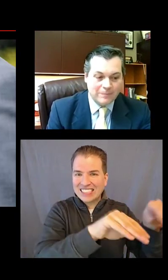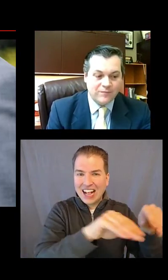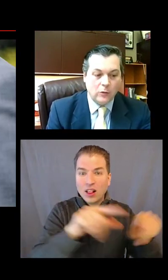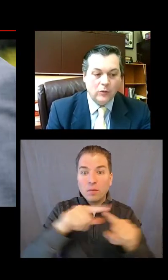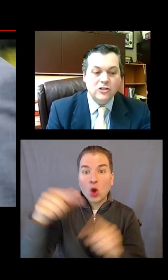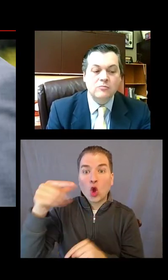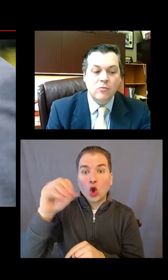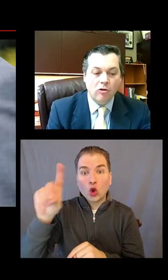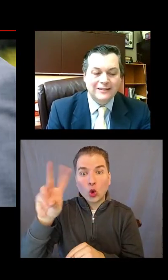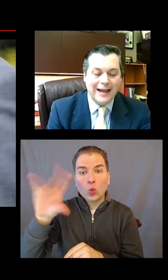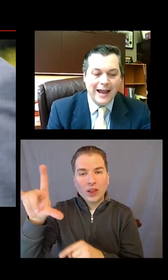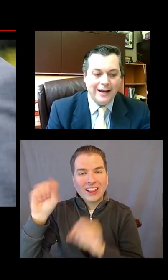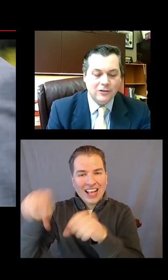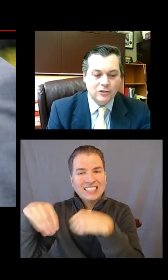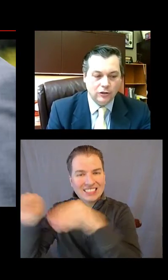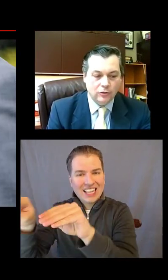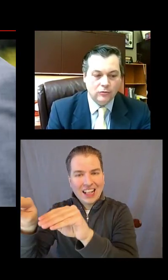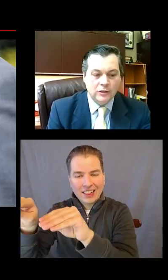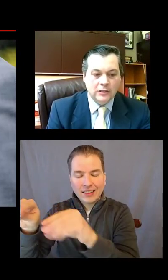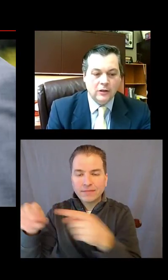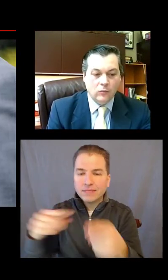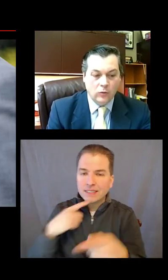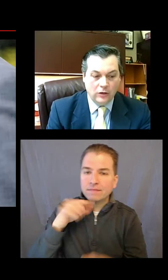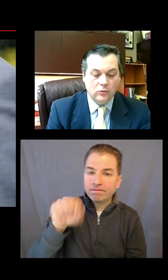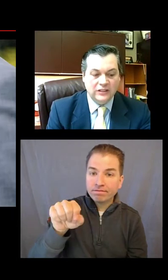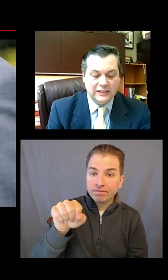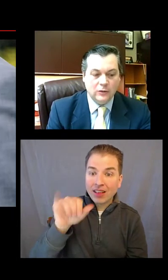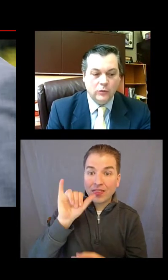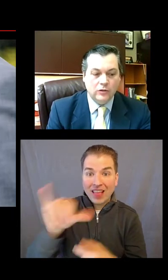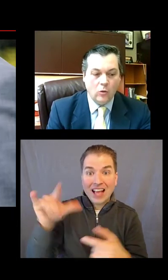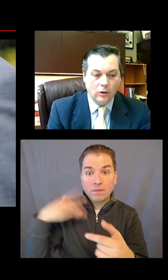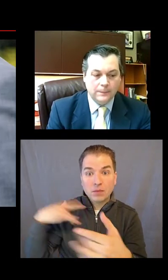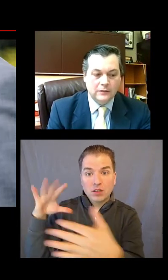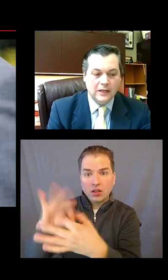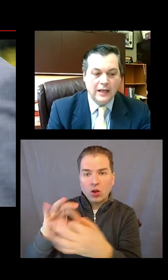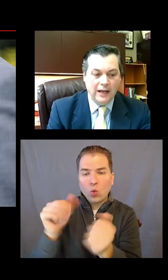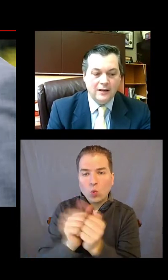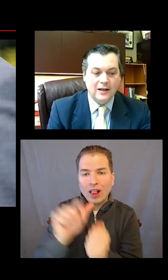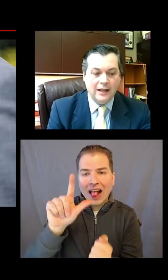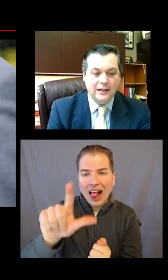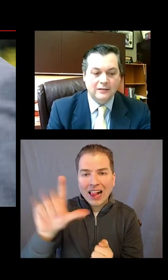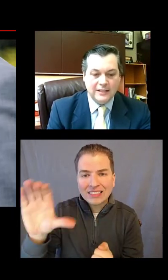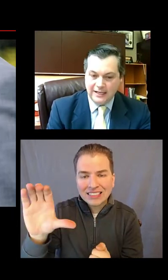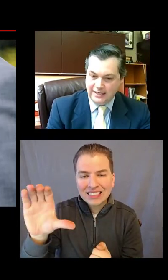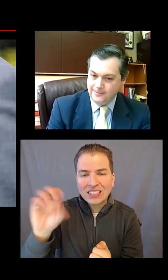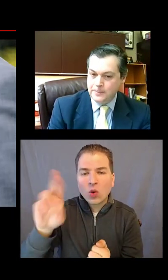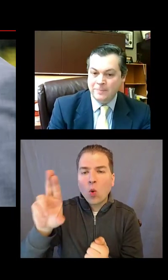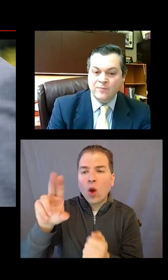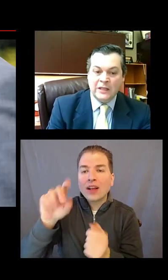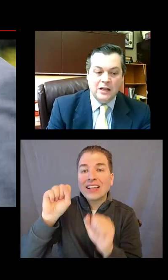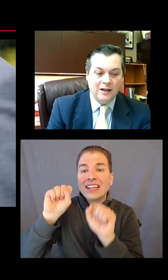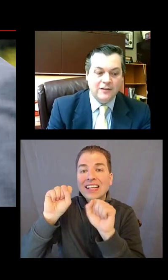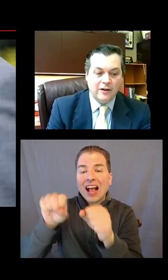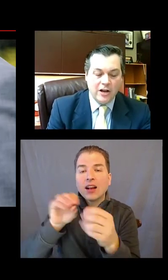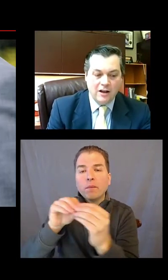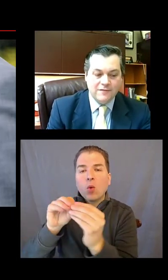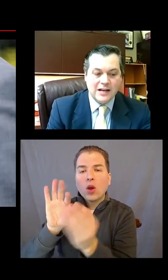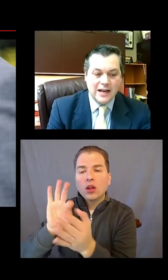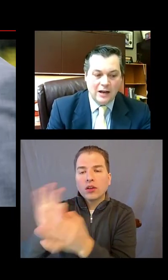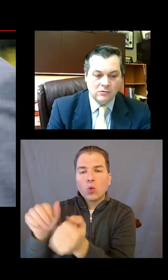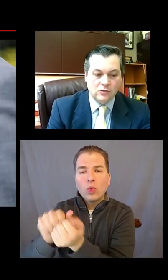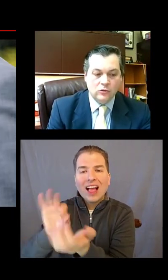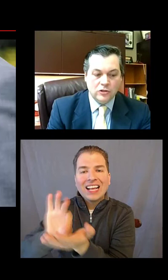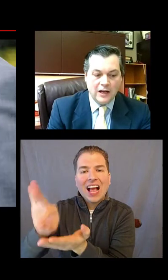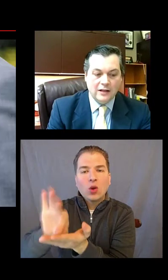later, which is more tied to what you will see with corps and LLCs. Very